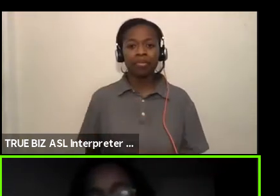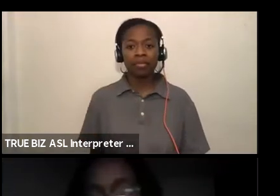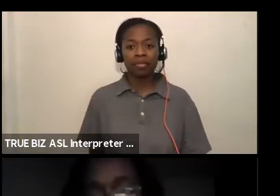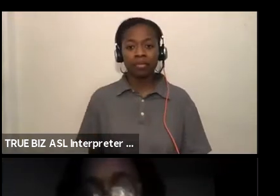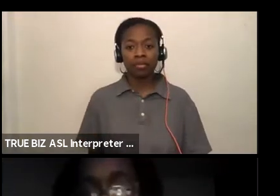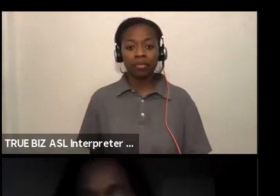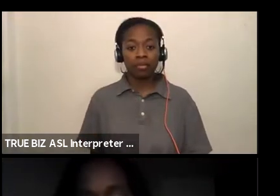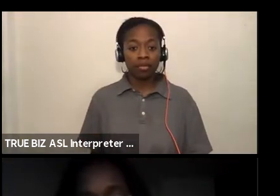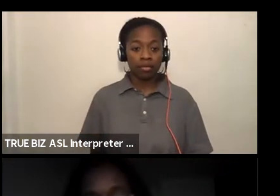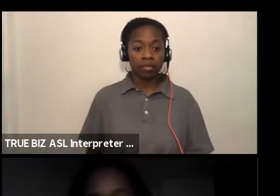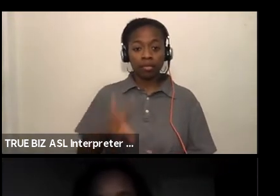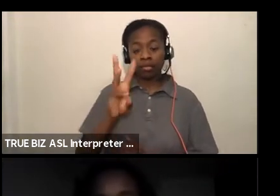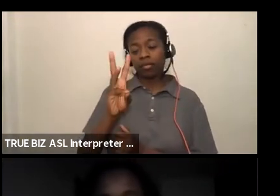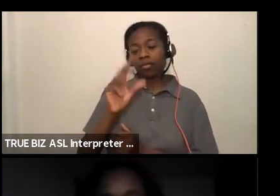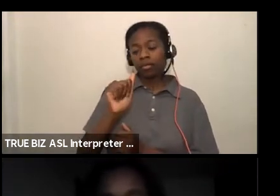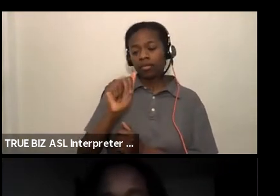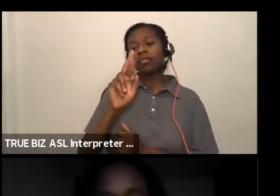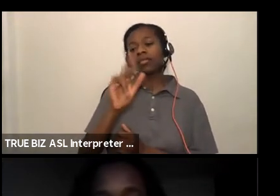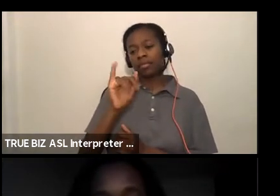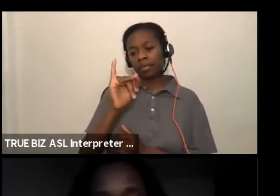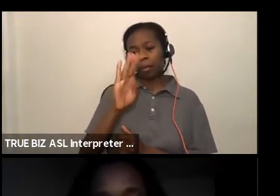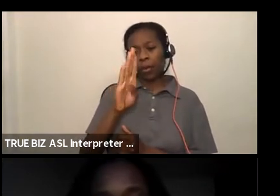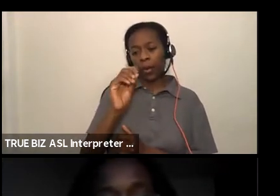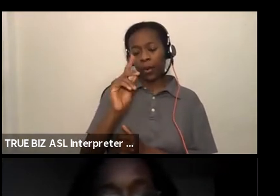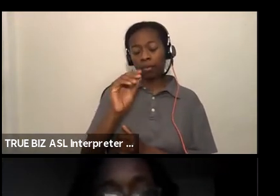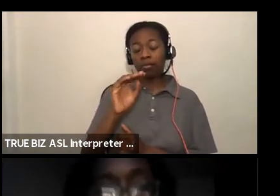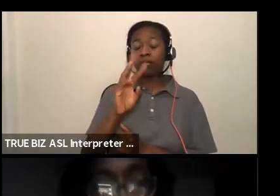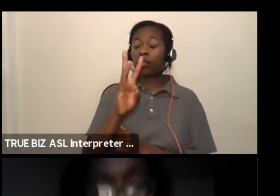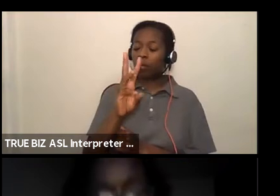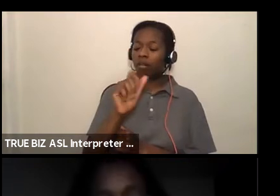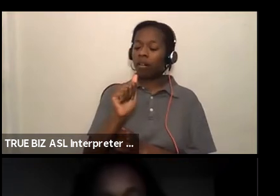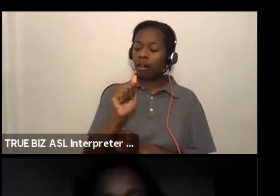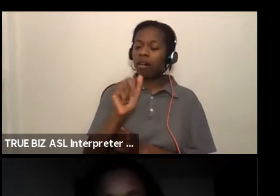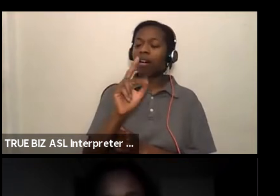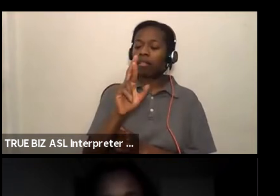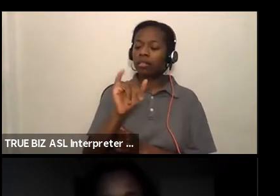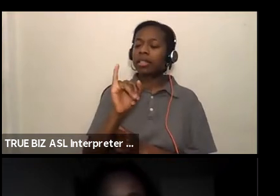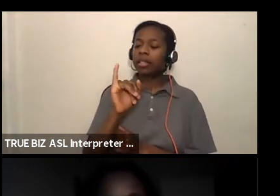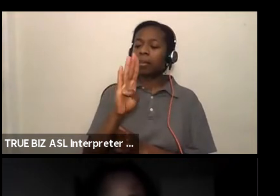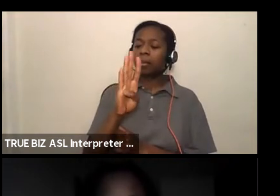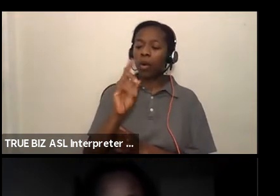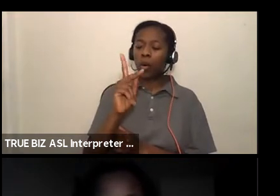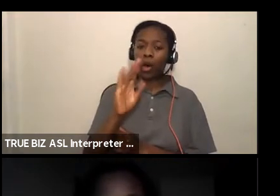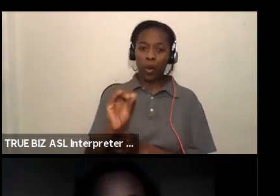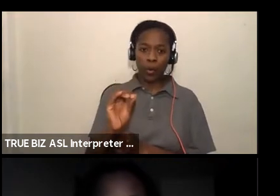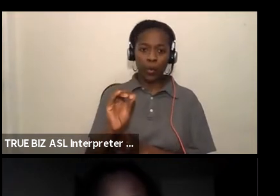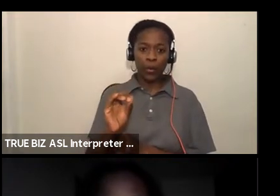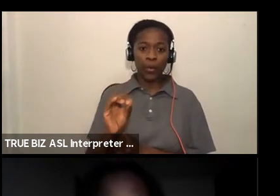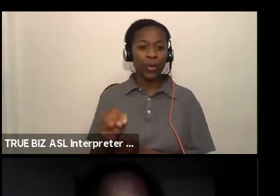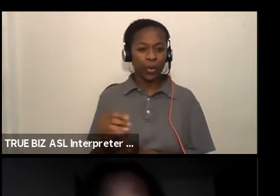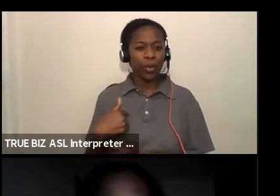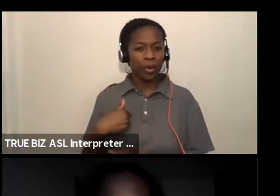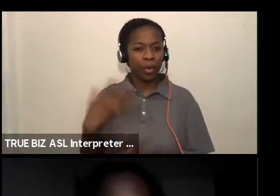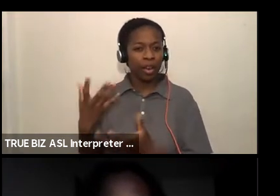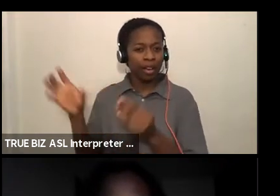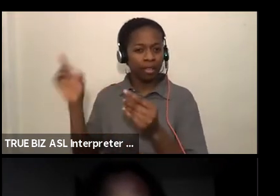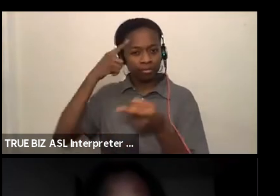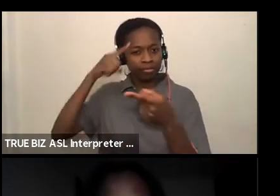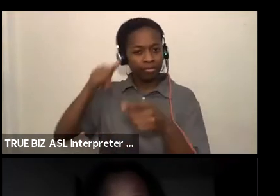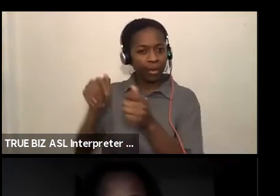I also just wanted to like tag on to like Eshay, you asked a really important question about like, if I don't want to practice white theater, what do I do? I